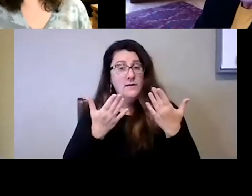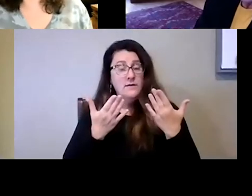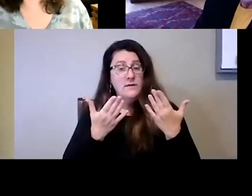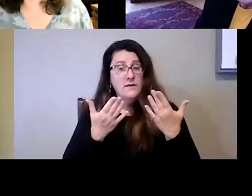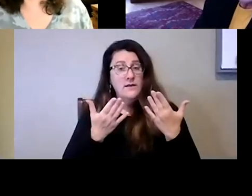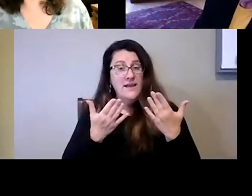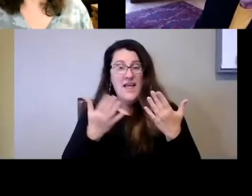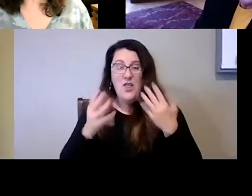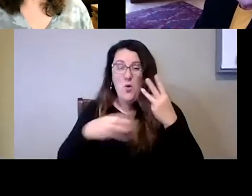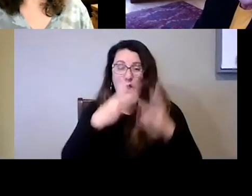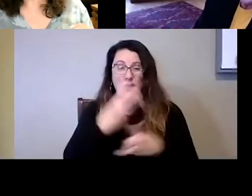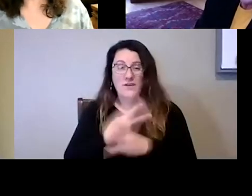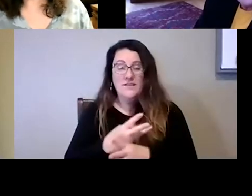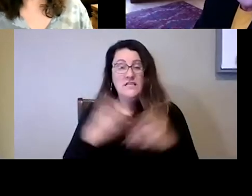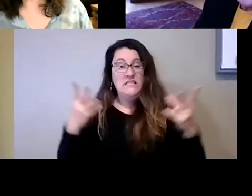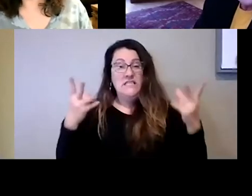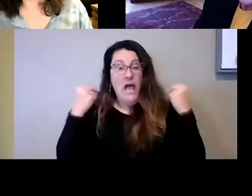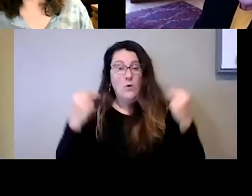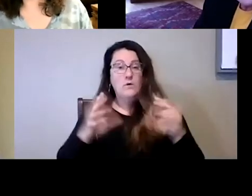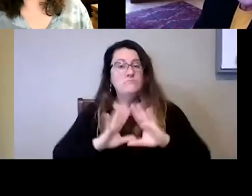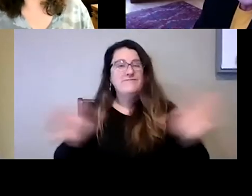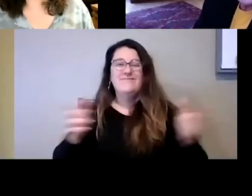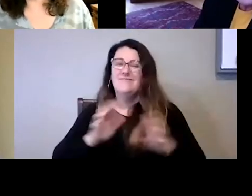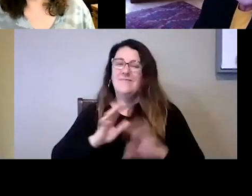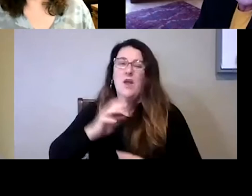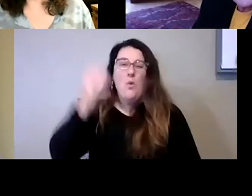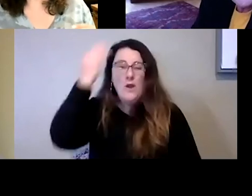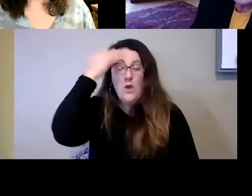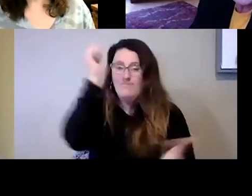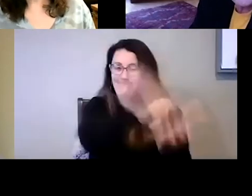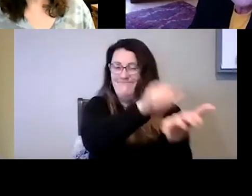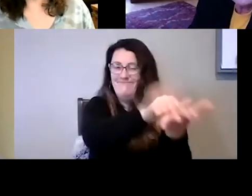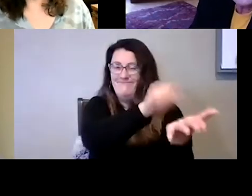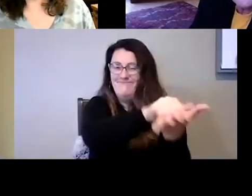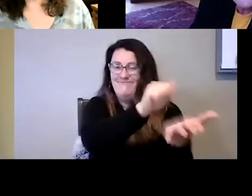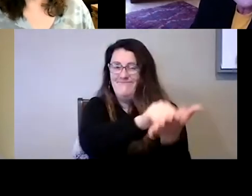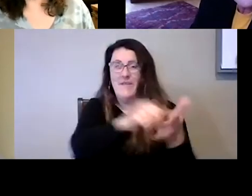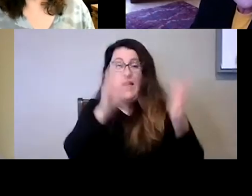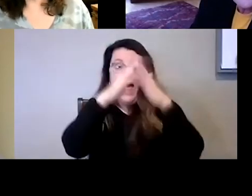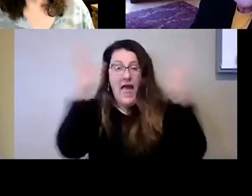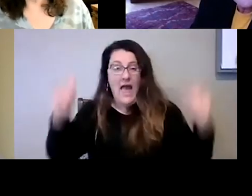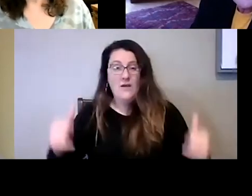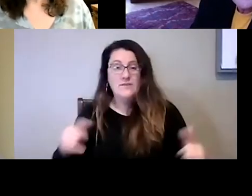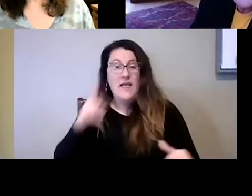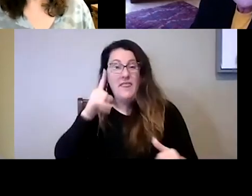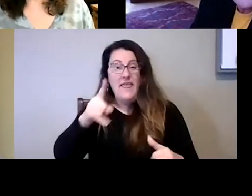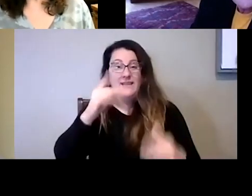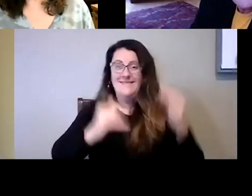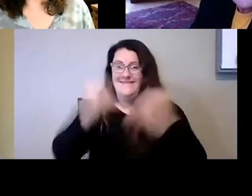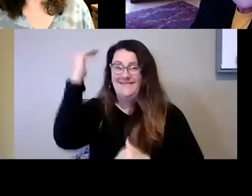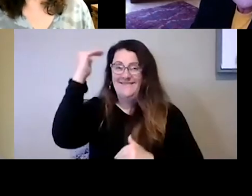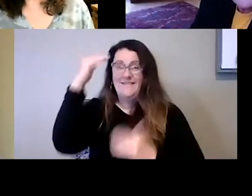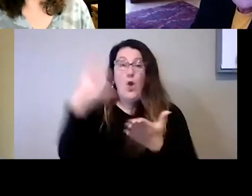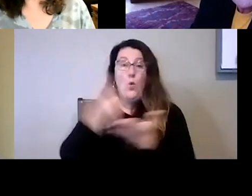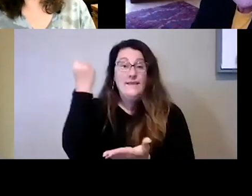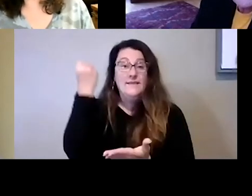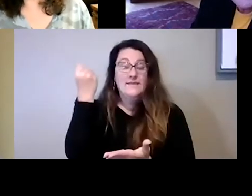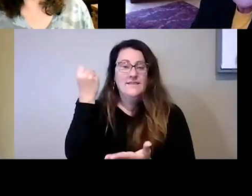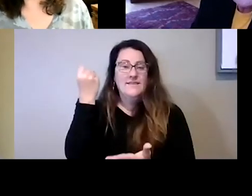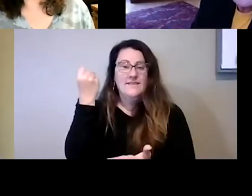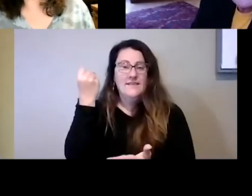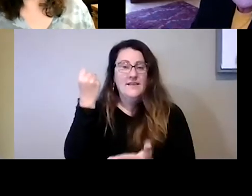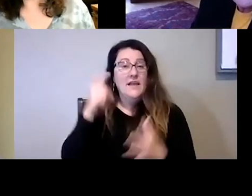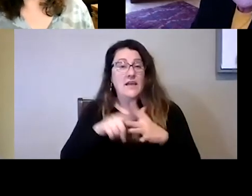in the world, right? We knew that knocking on doors was going to be the margin of victory. And you know what? It